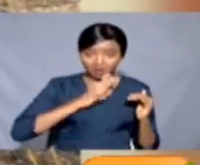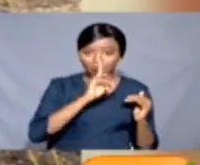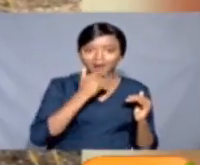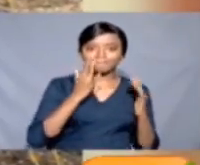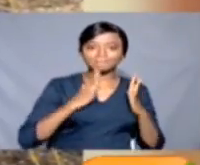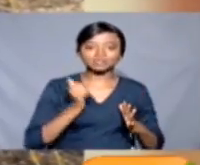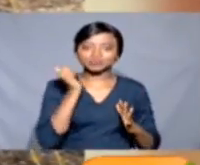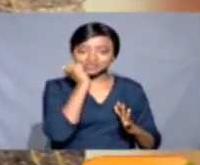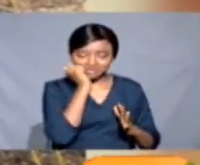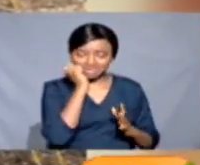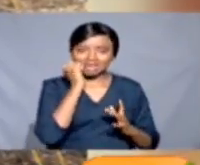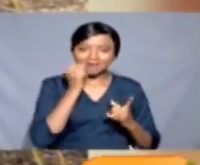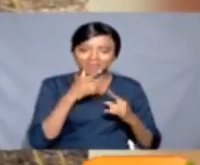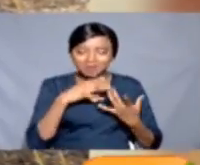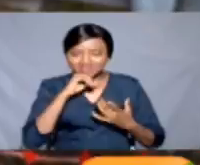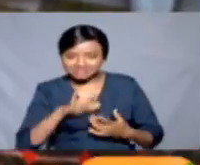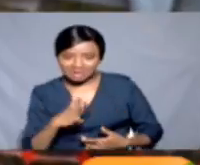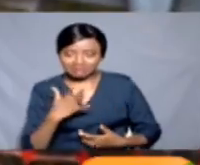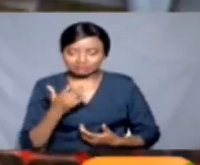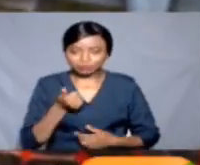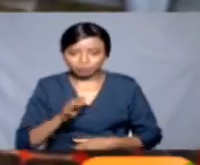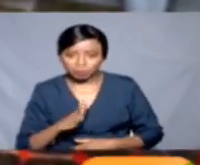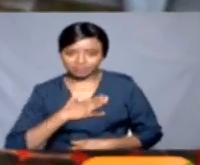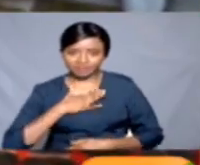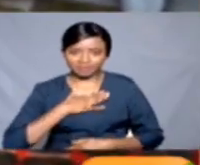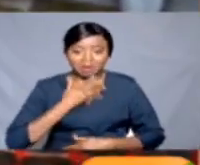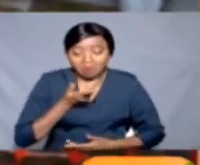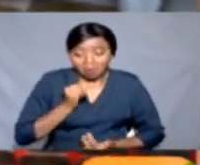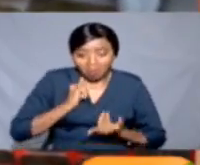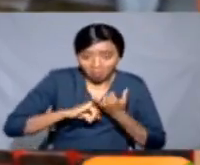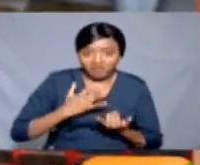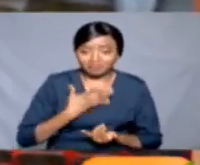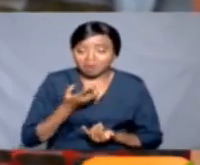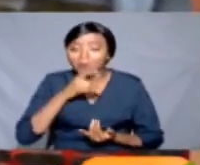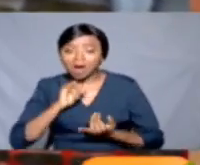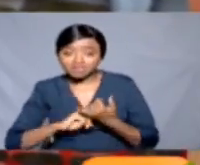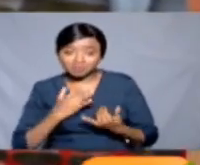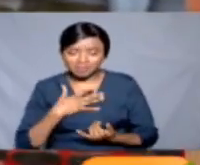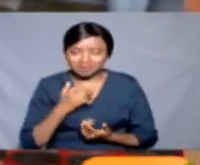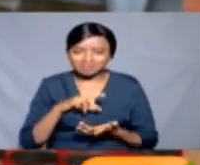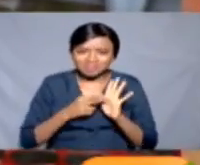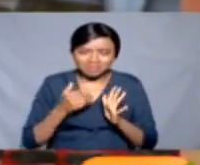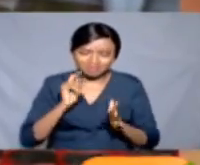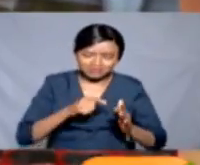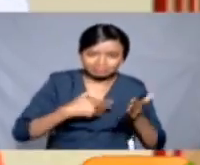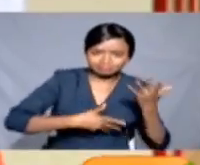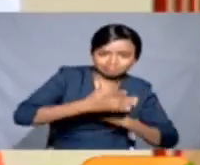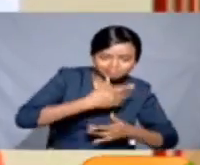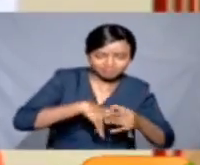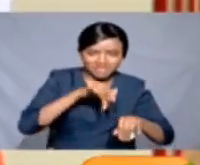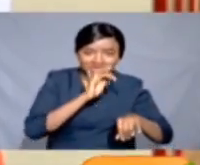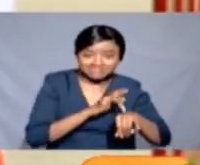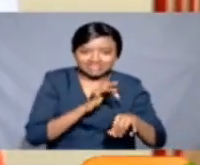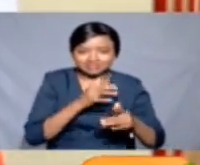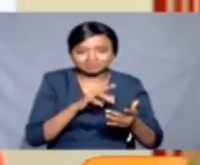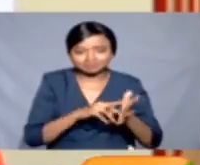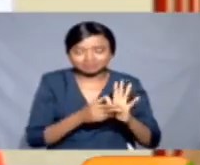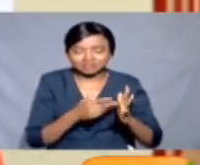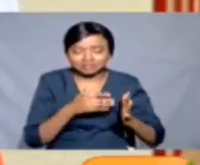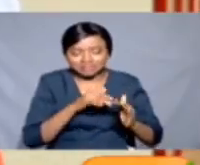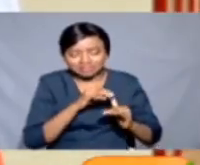then because it's your son, your daughter, and you have, or your wife, your husband, you have to touch. It means in one family, you may